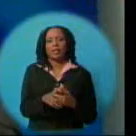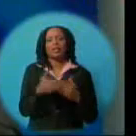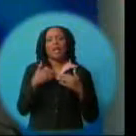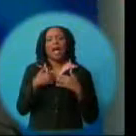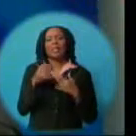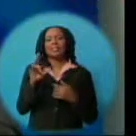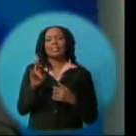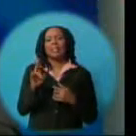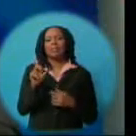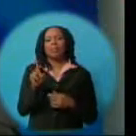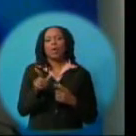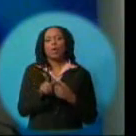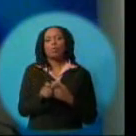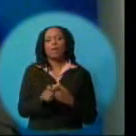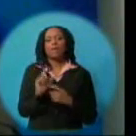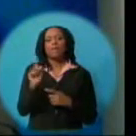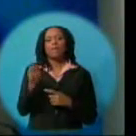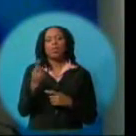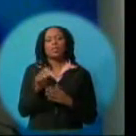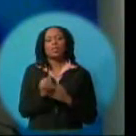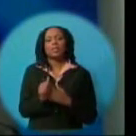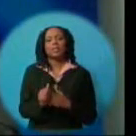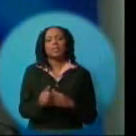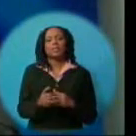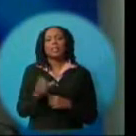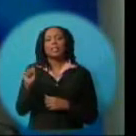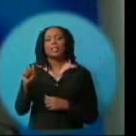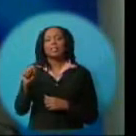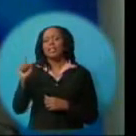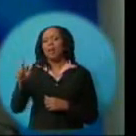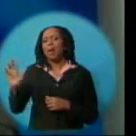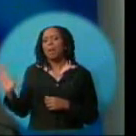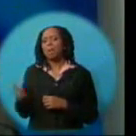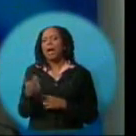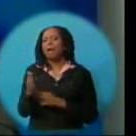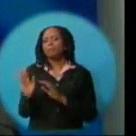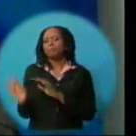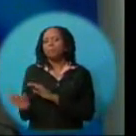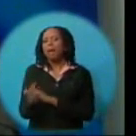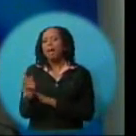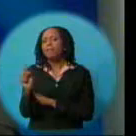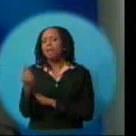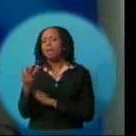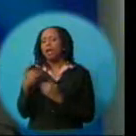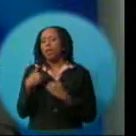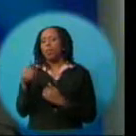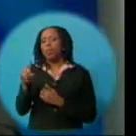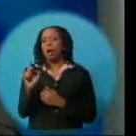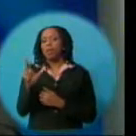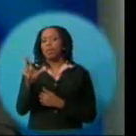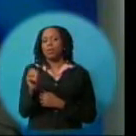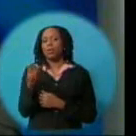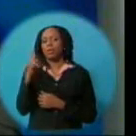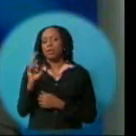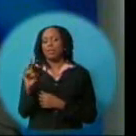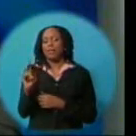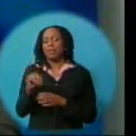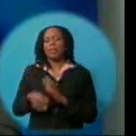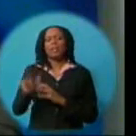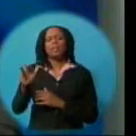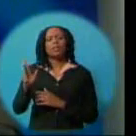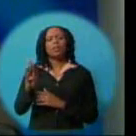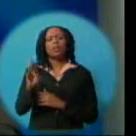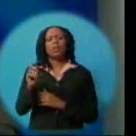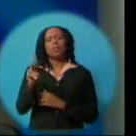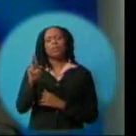taking a 71-run first innings lead. St. Leonard's batted first and made 130 for 7 in 34 overs.